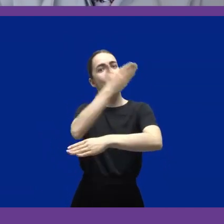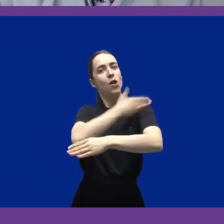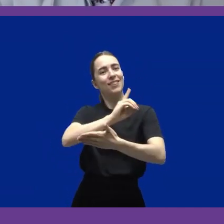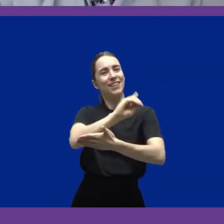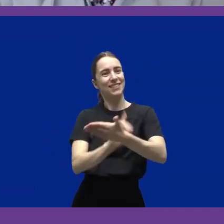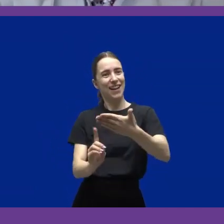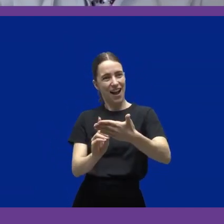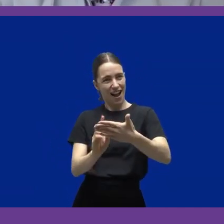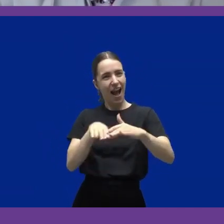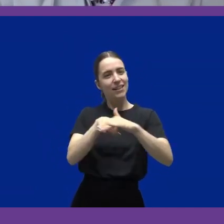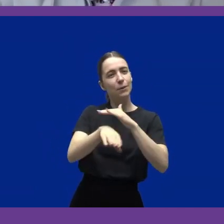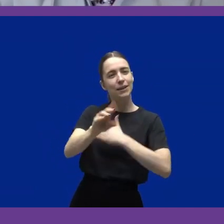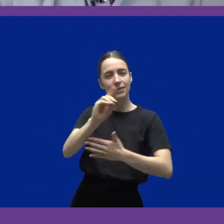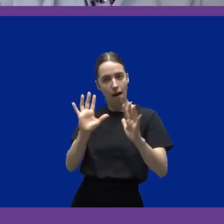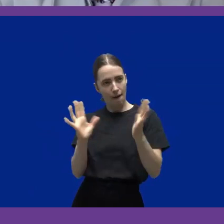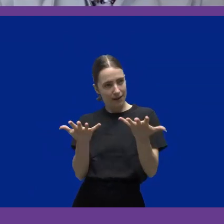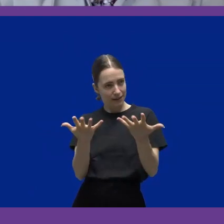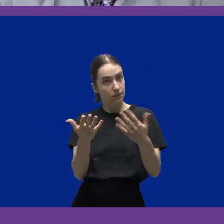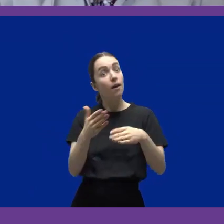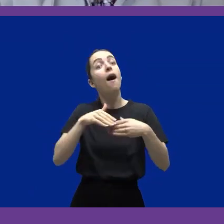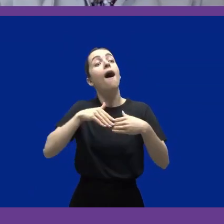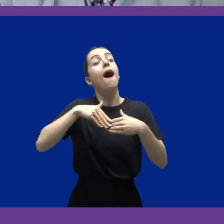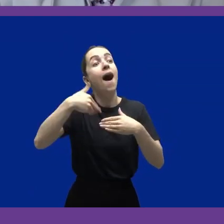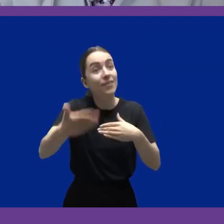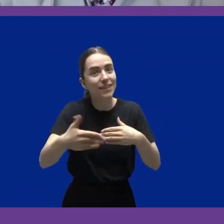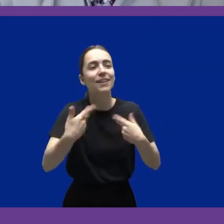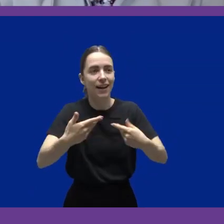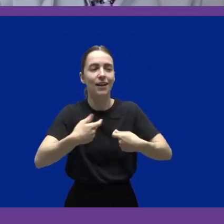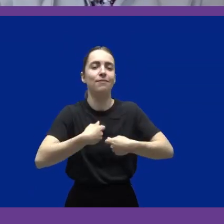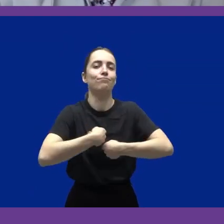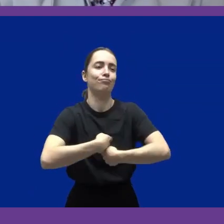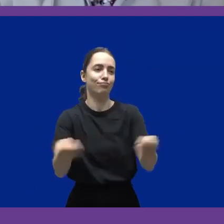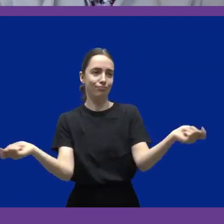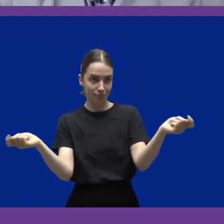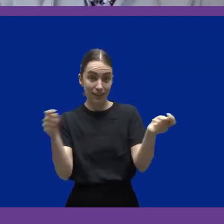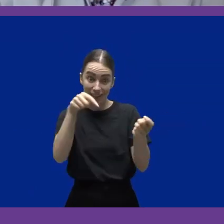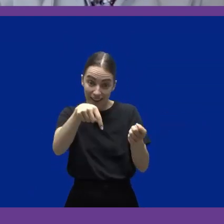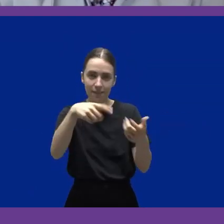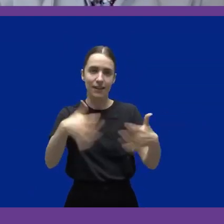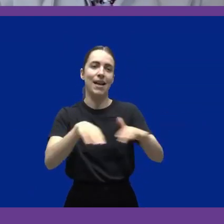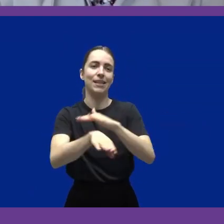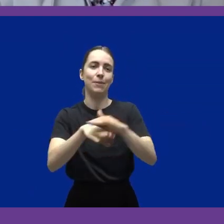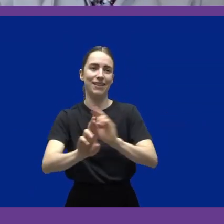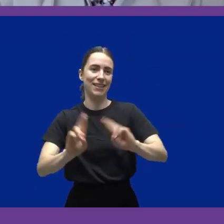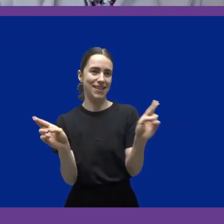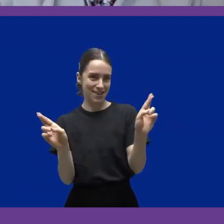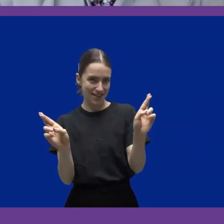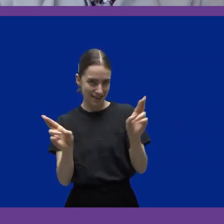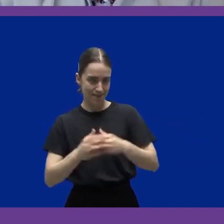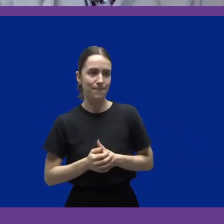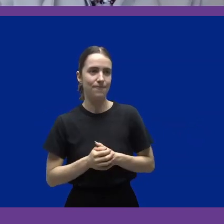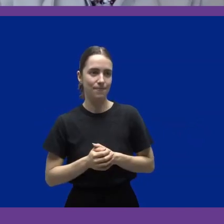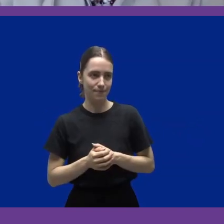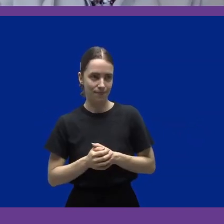obligations. This is the principle of the Accessibility Act, which is a directive with requirements for products to be